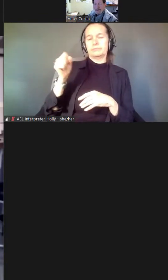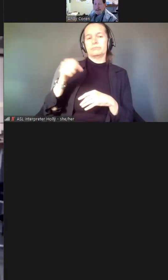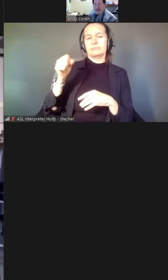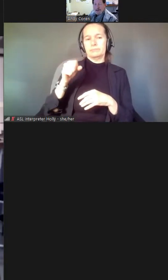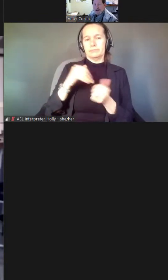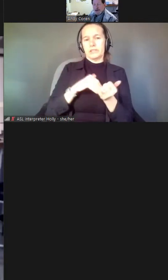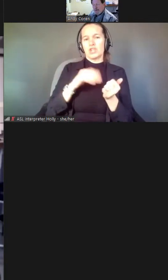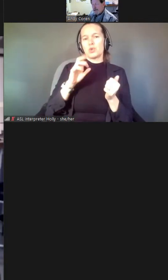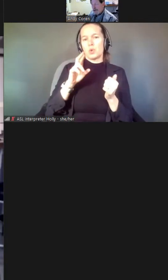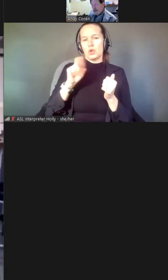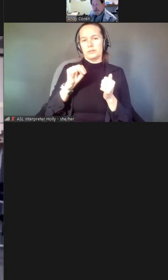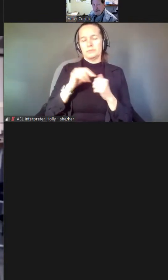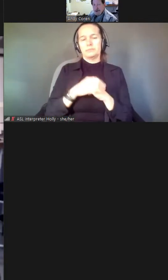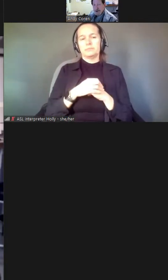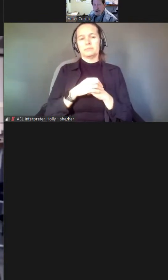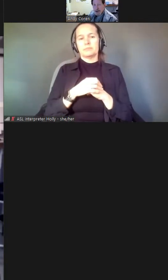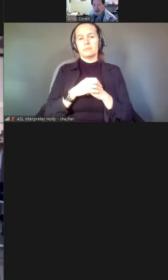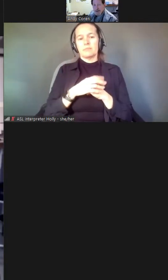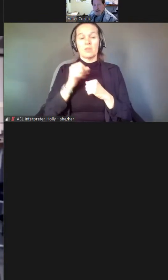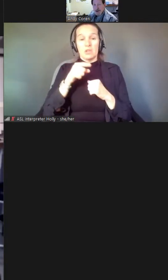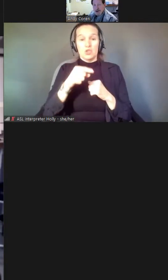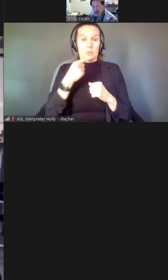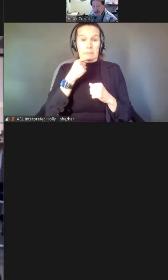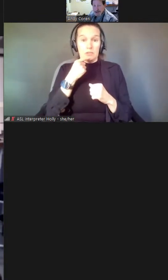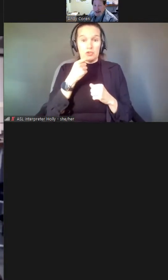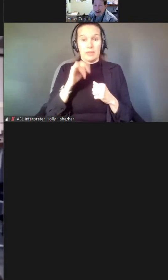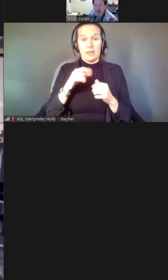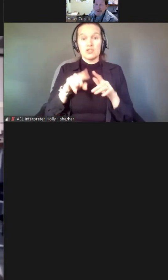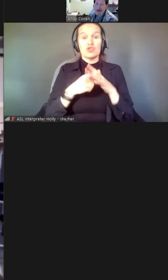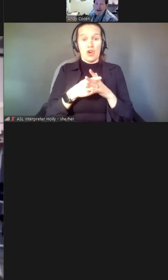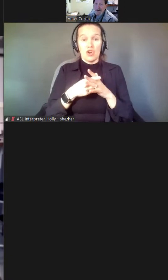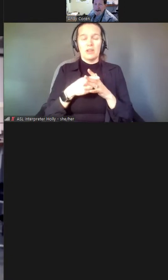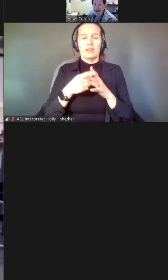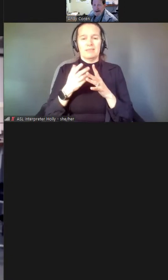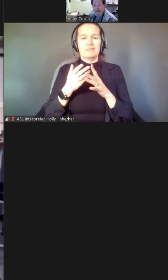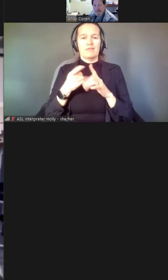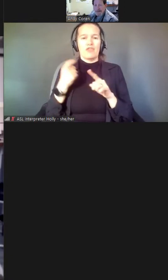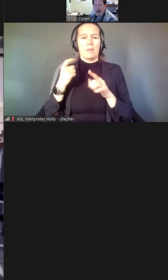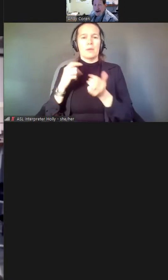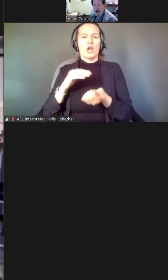this, as you mentioned, this really started through the nursing staff.